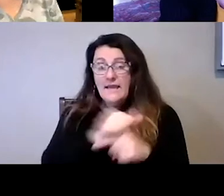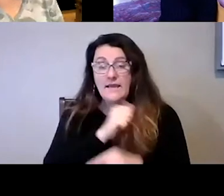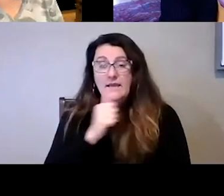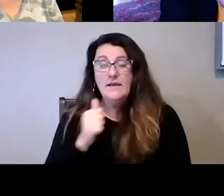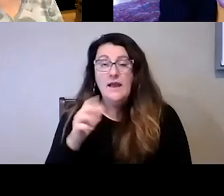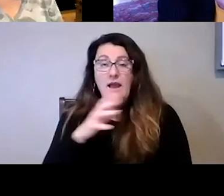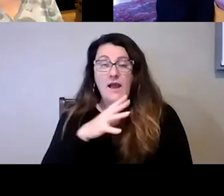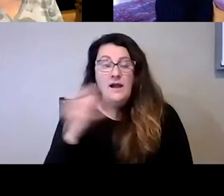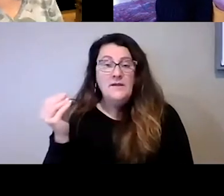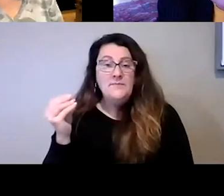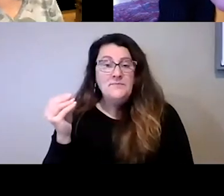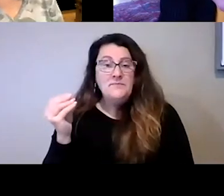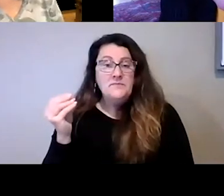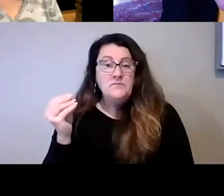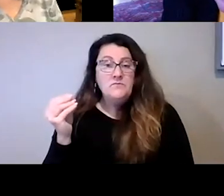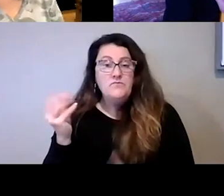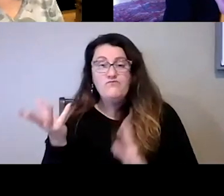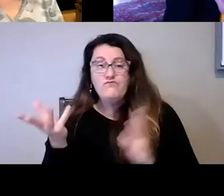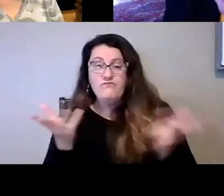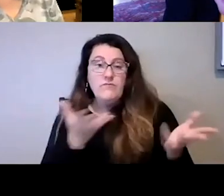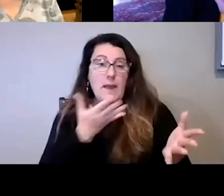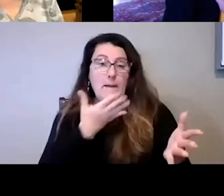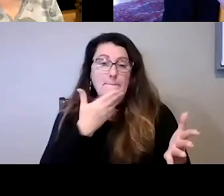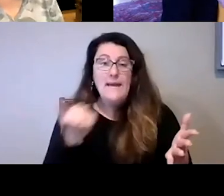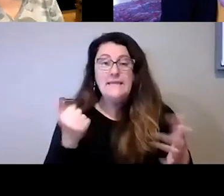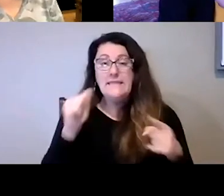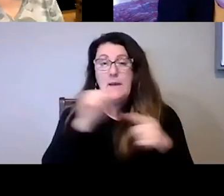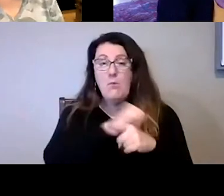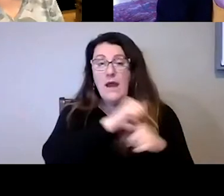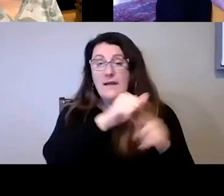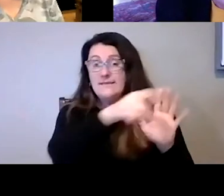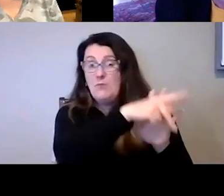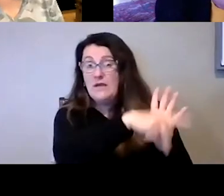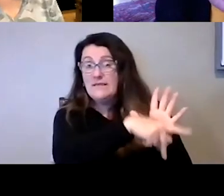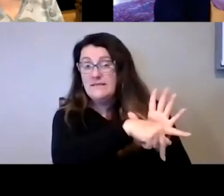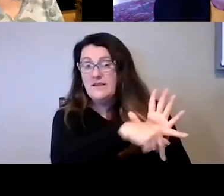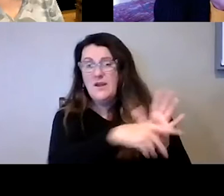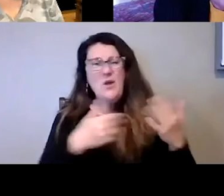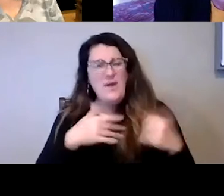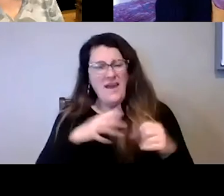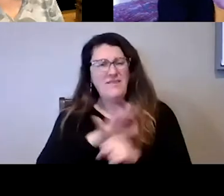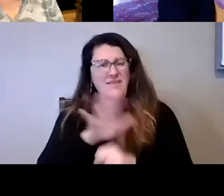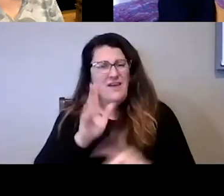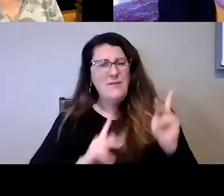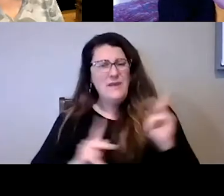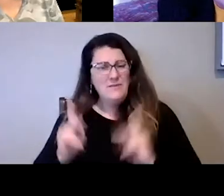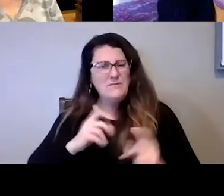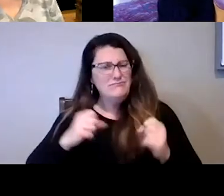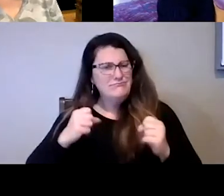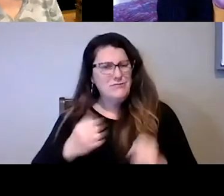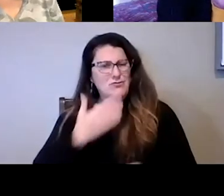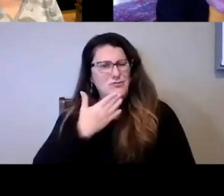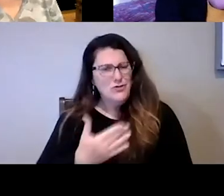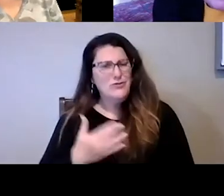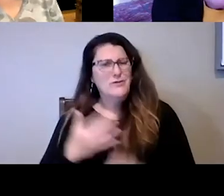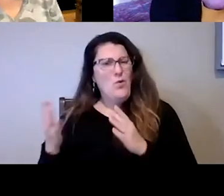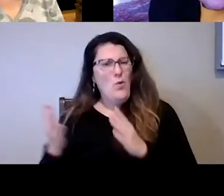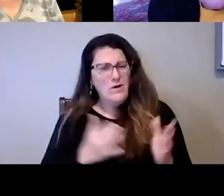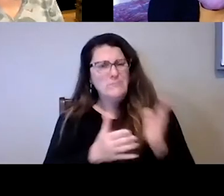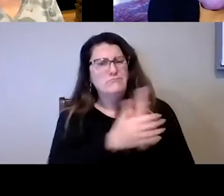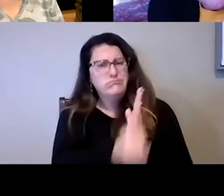for best practices. We have enough people who are good organizers and